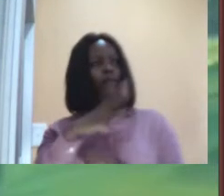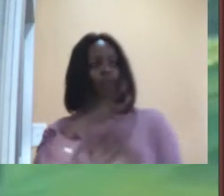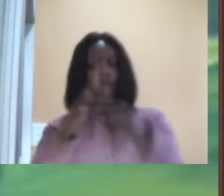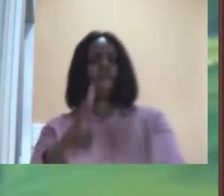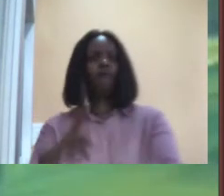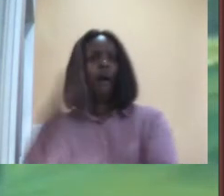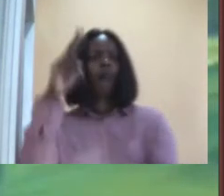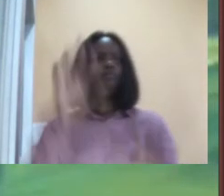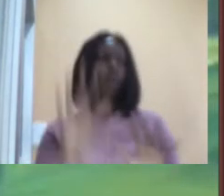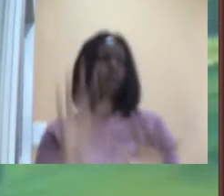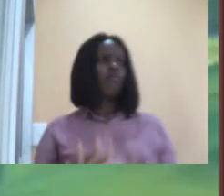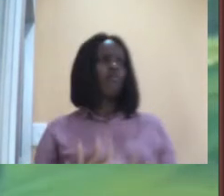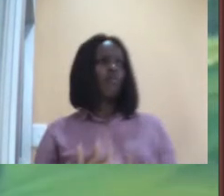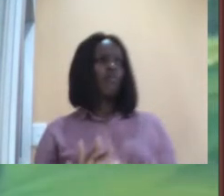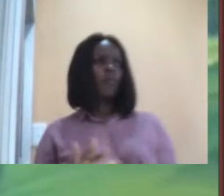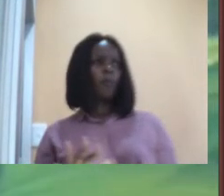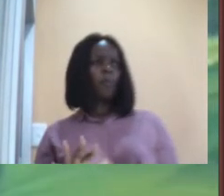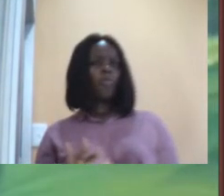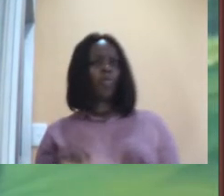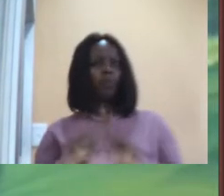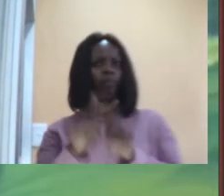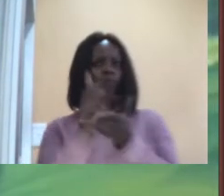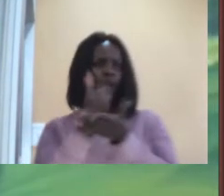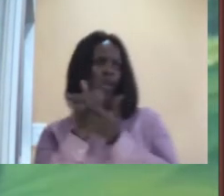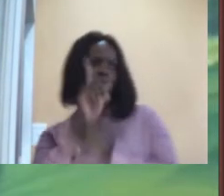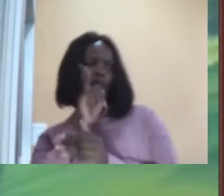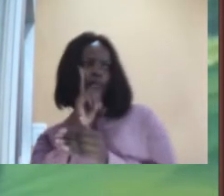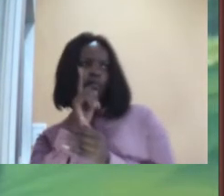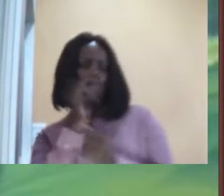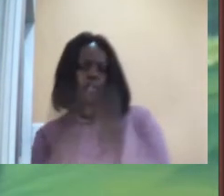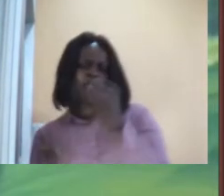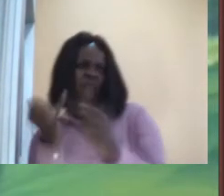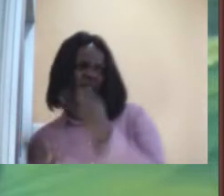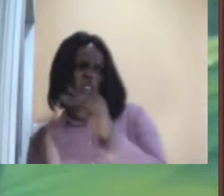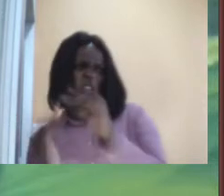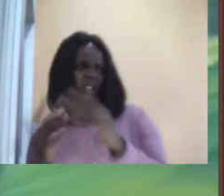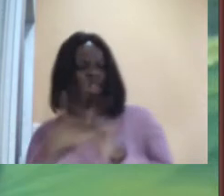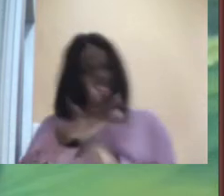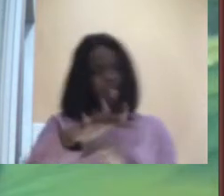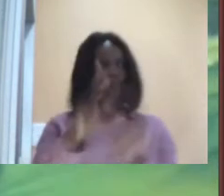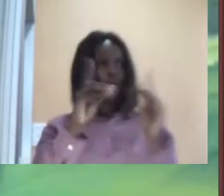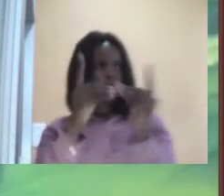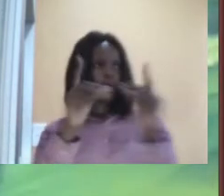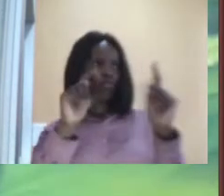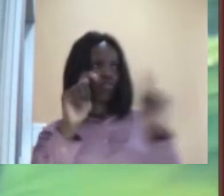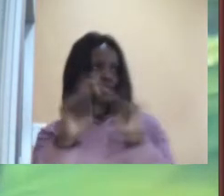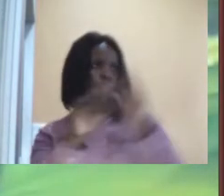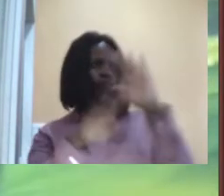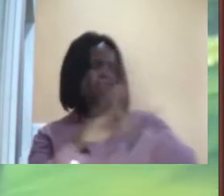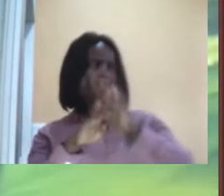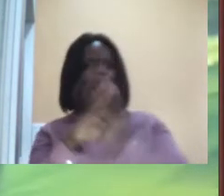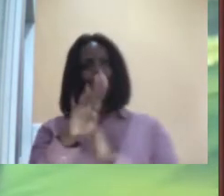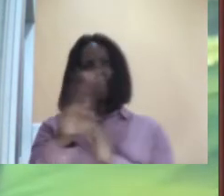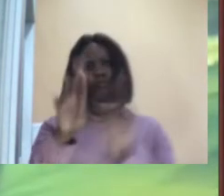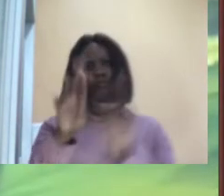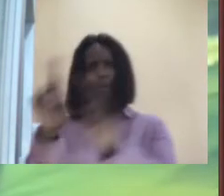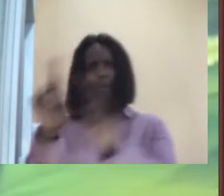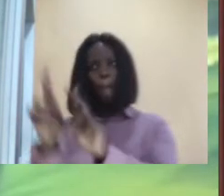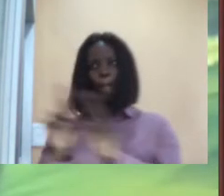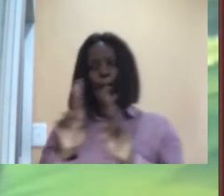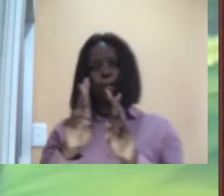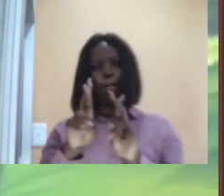these and assist us where we see that we are lacking in turning the department around. I'm hoping that we'll